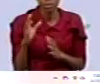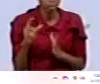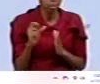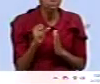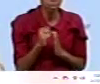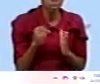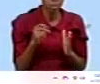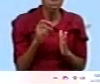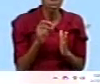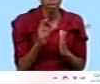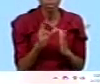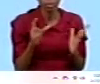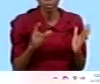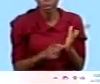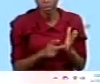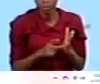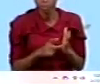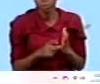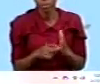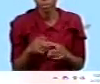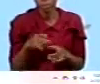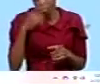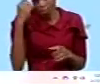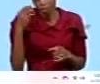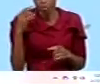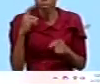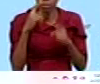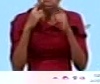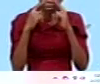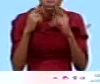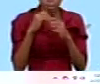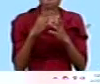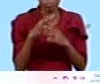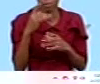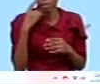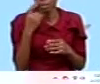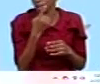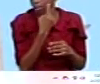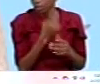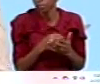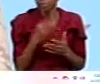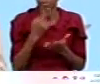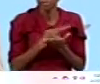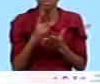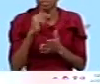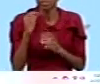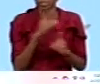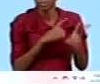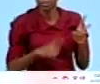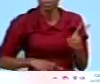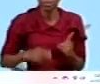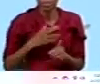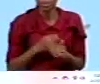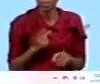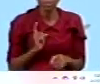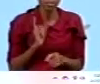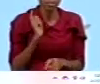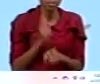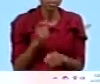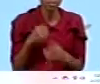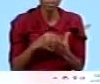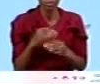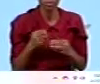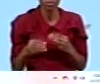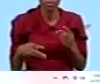O Lord, and upright are thy judgments. Thy testimony that thou hast commanded are righteous and very faithful. My zeal has consumed me, because